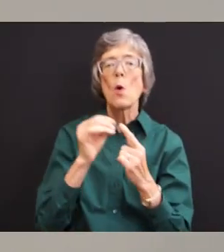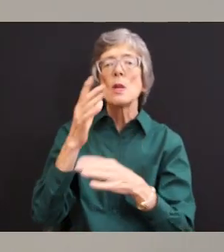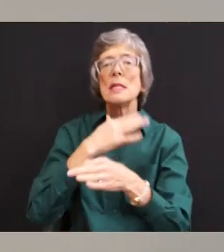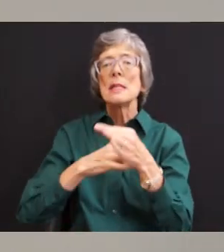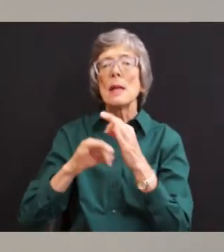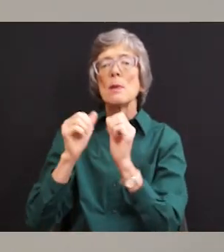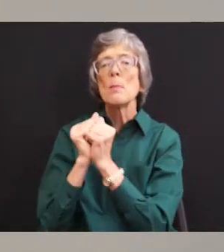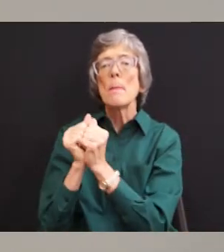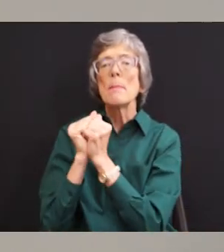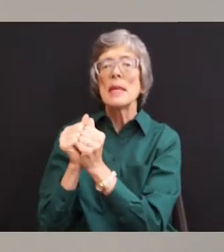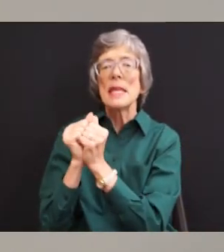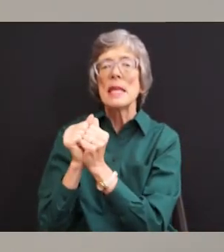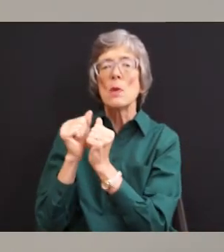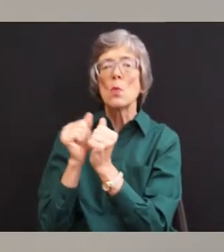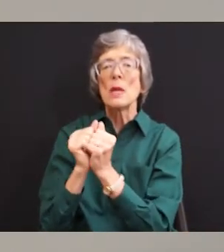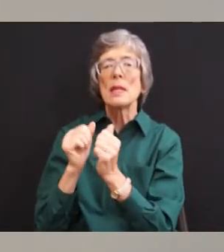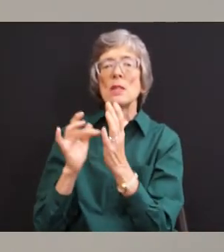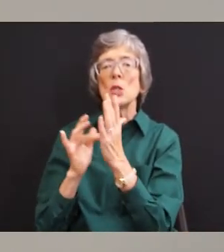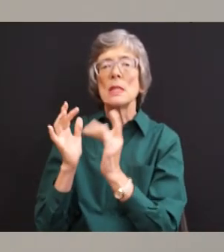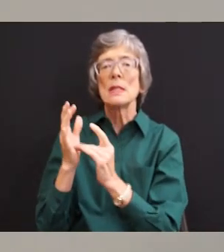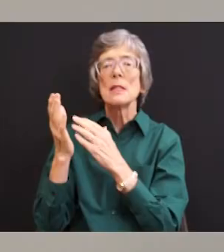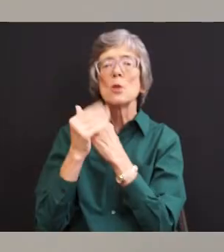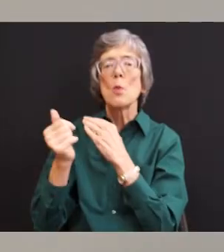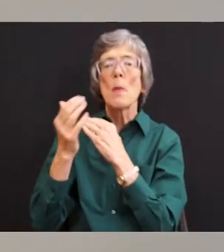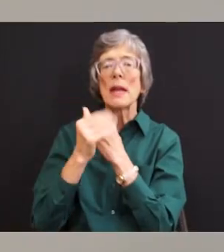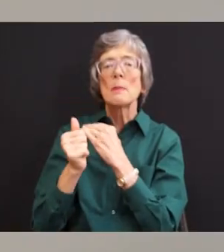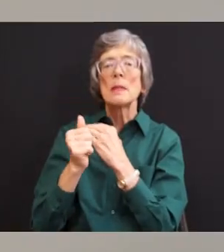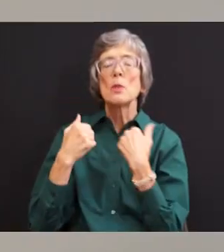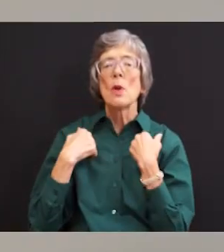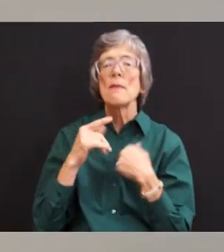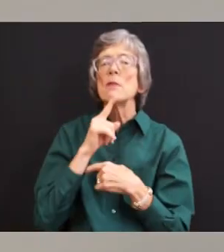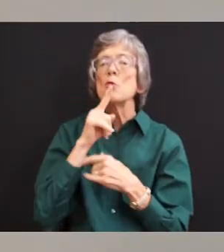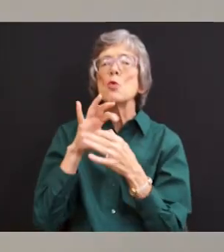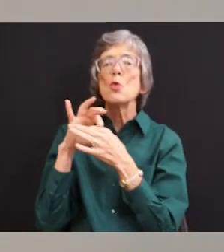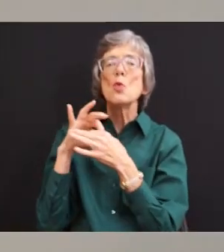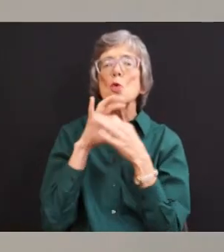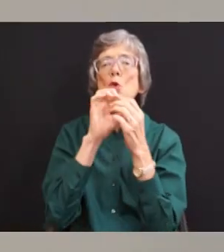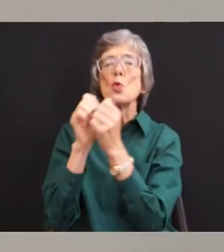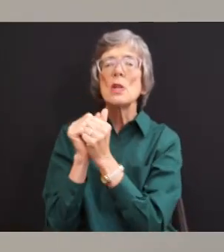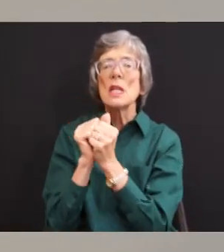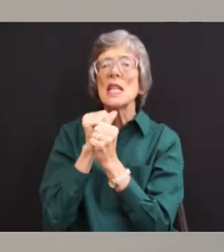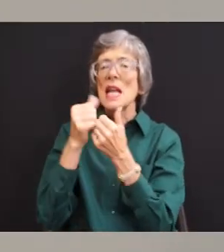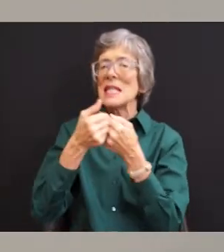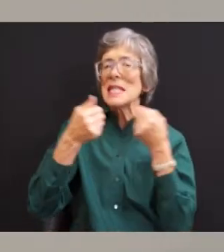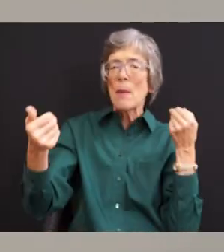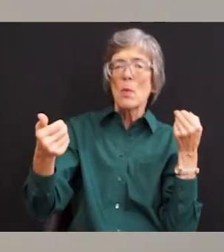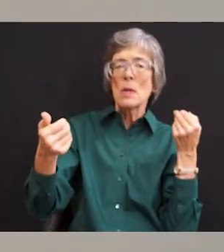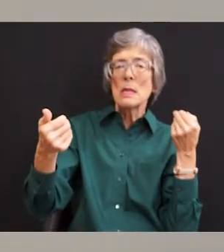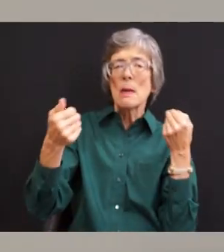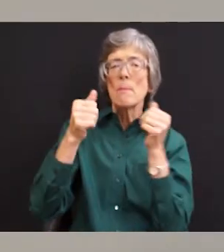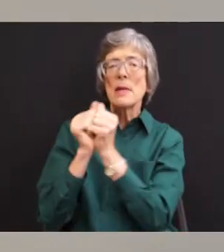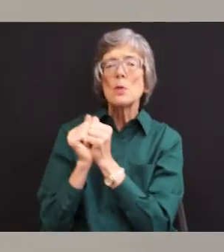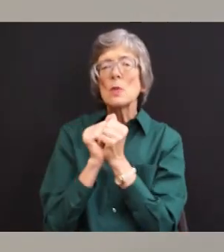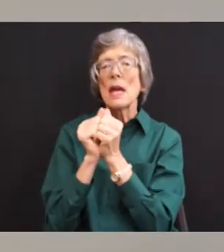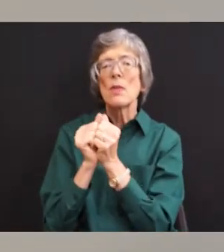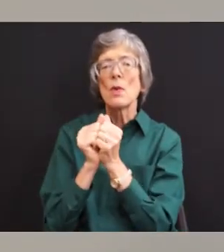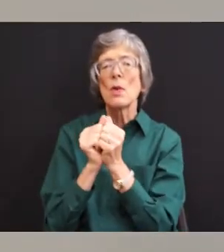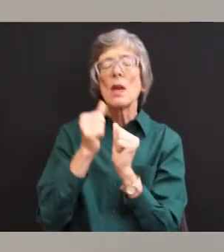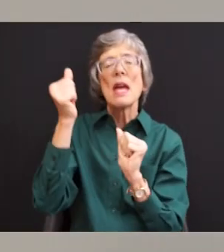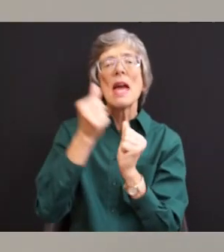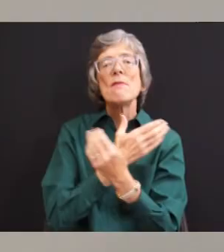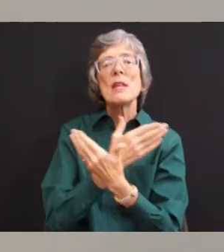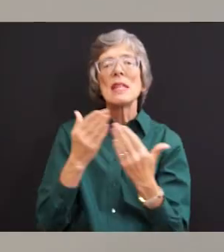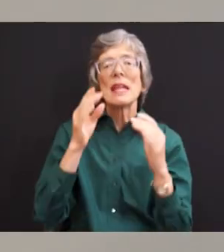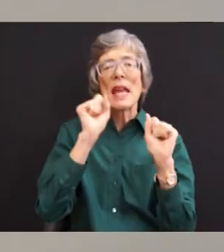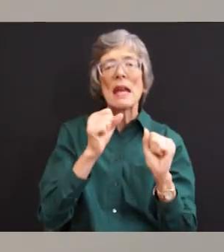one who beckons me to have a true unity in life, not a separation? Everything can be brought into